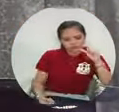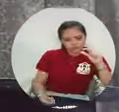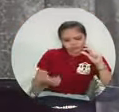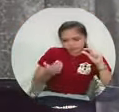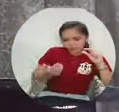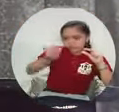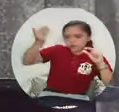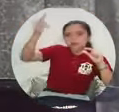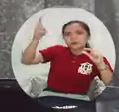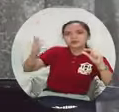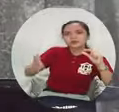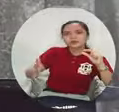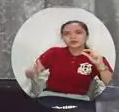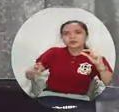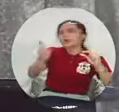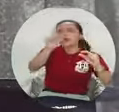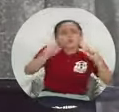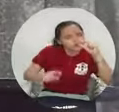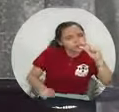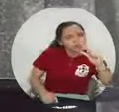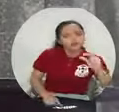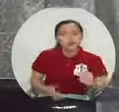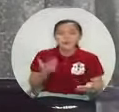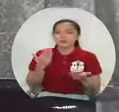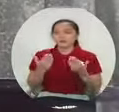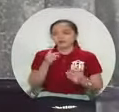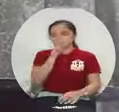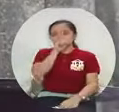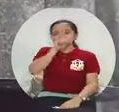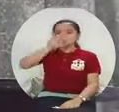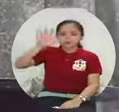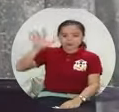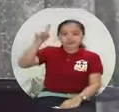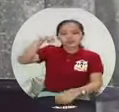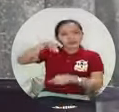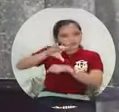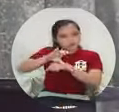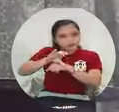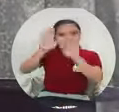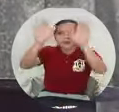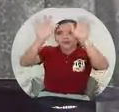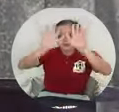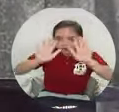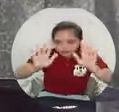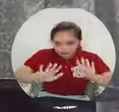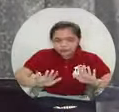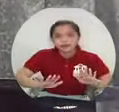commitment. Fulfilling that commitment. That commitment is growing and moving and